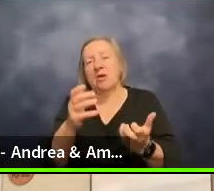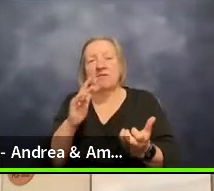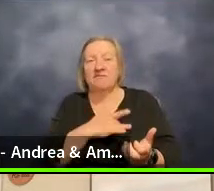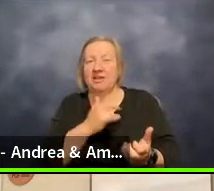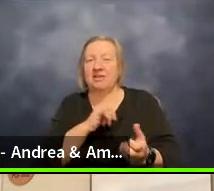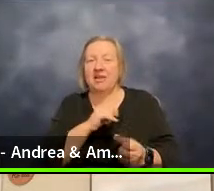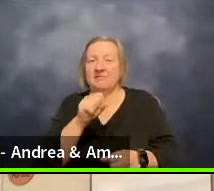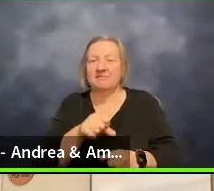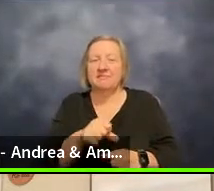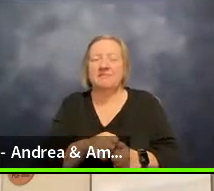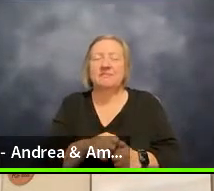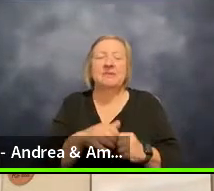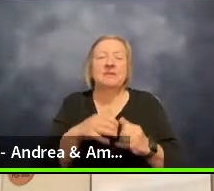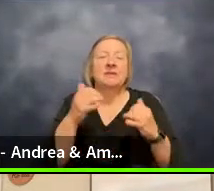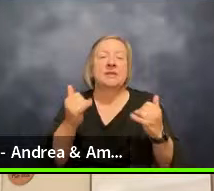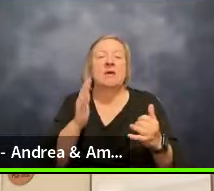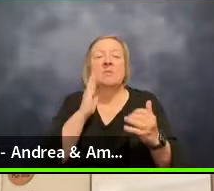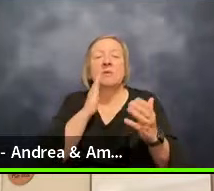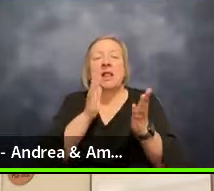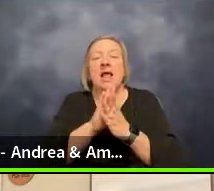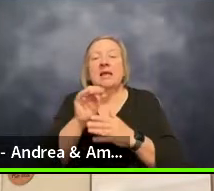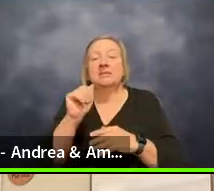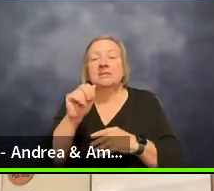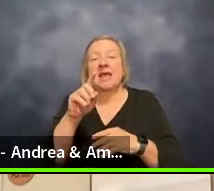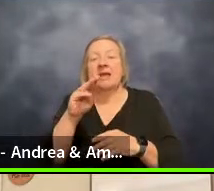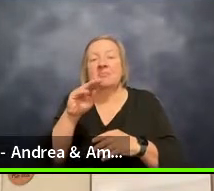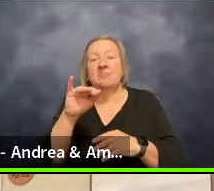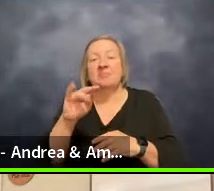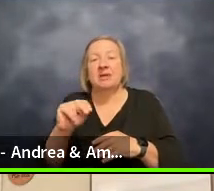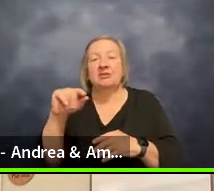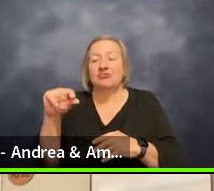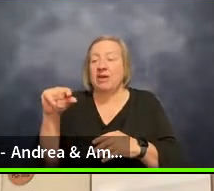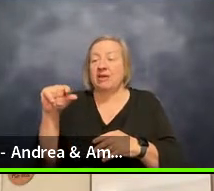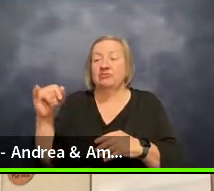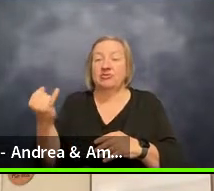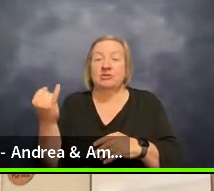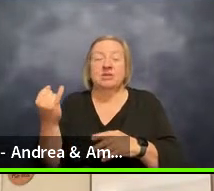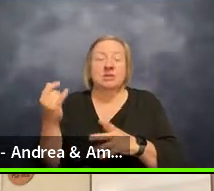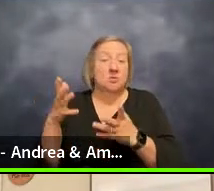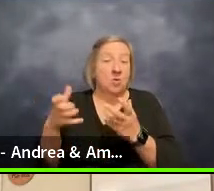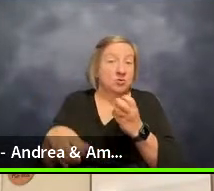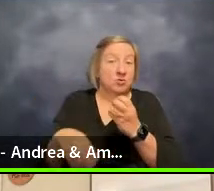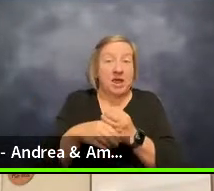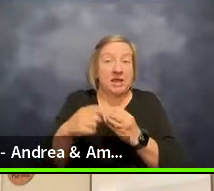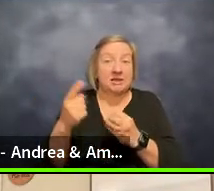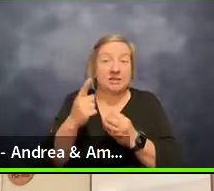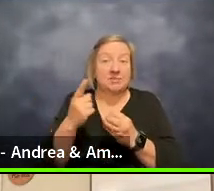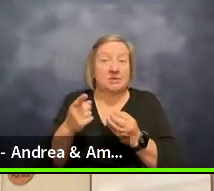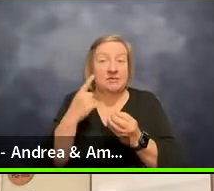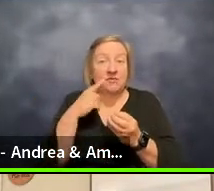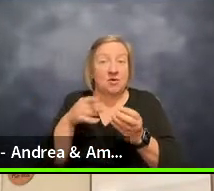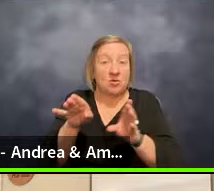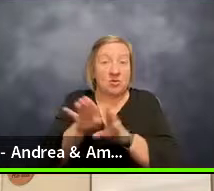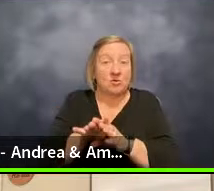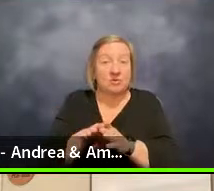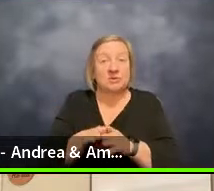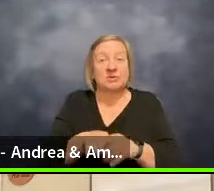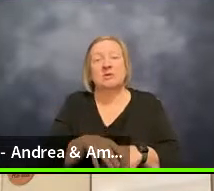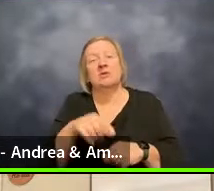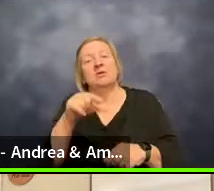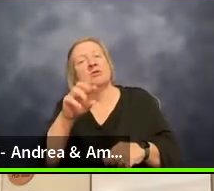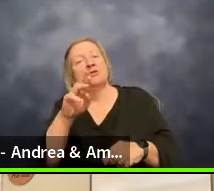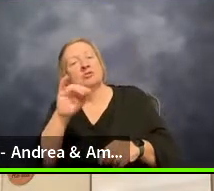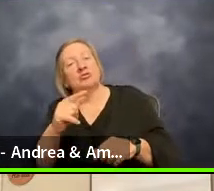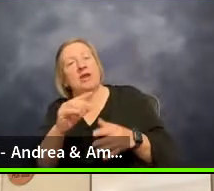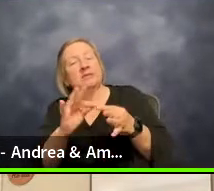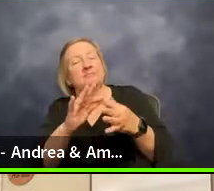So with that, I'm just going to ask Administrator Johnson if you have anything that you might want to add to close this out. Just want to